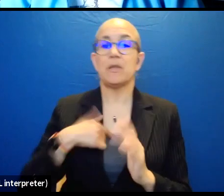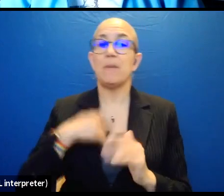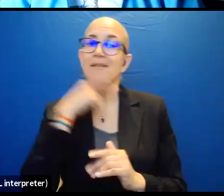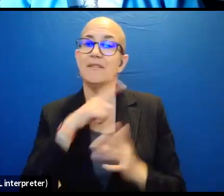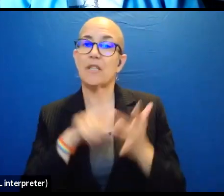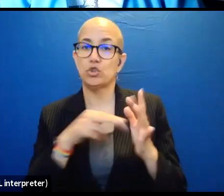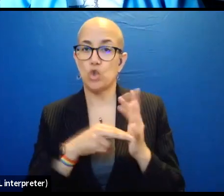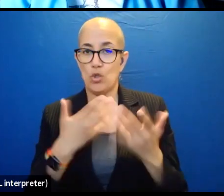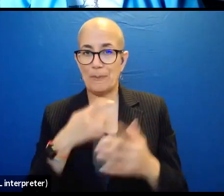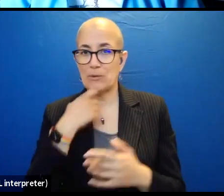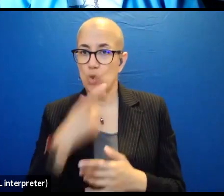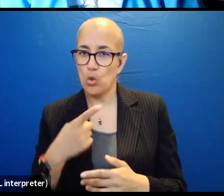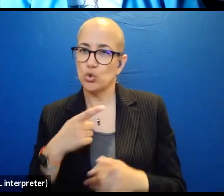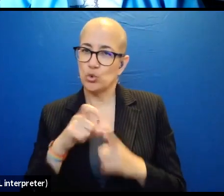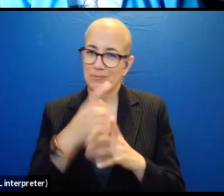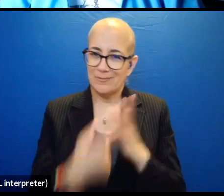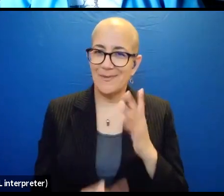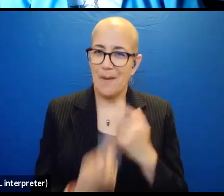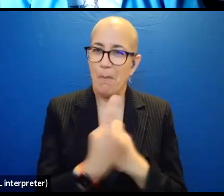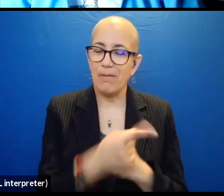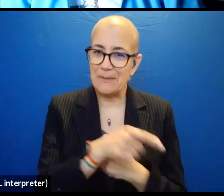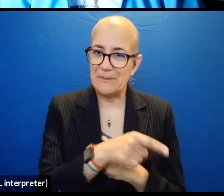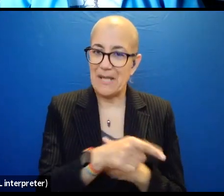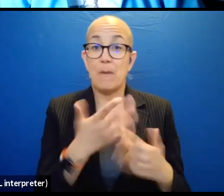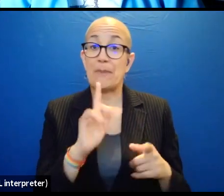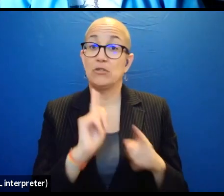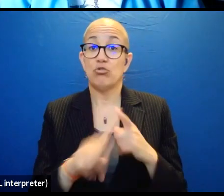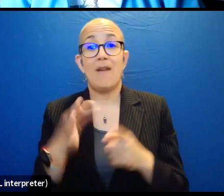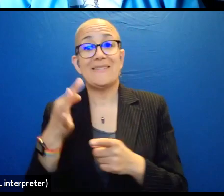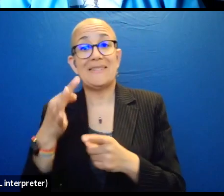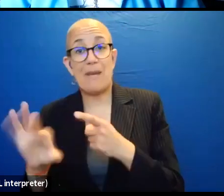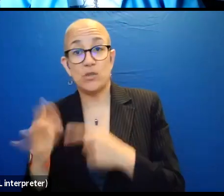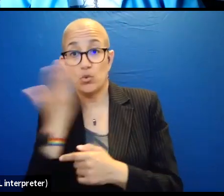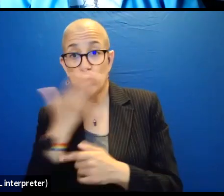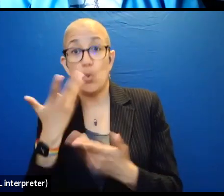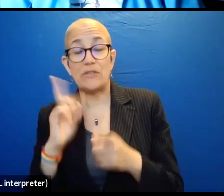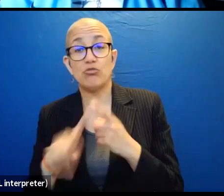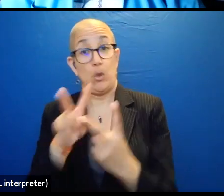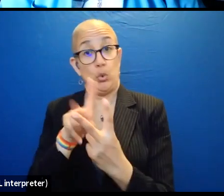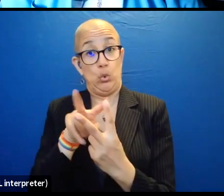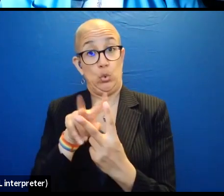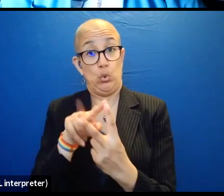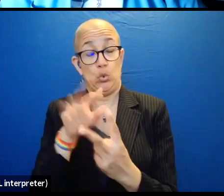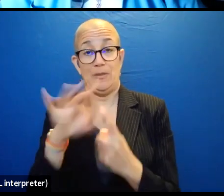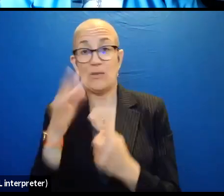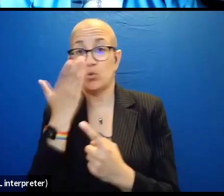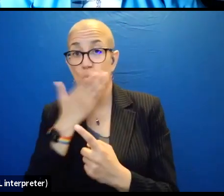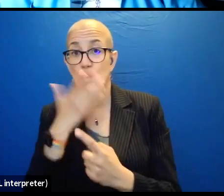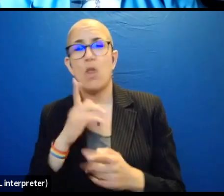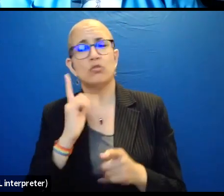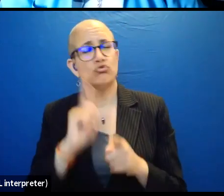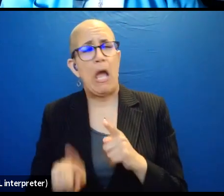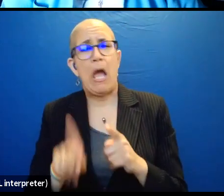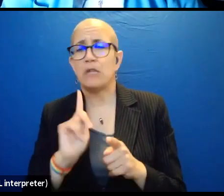disabilities. Initially, we tried special schools, and we tried two special schools, and we really, really tried,